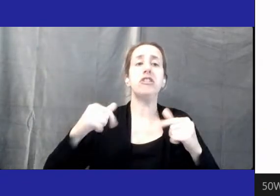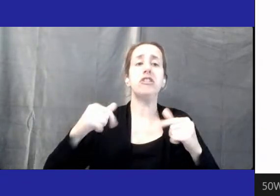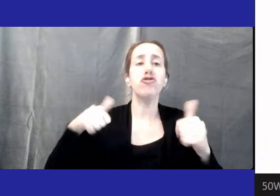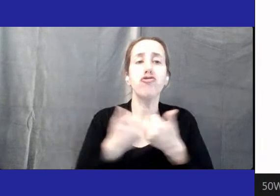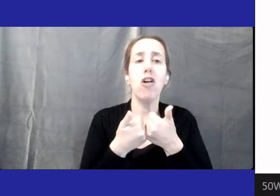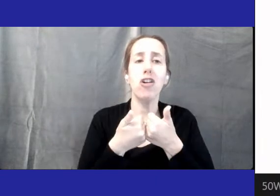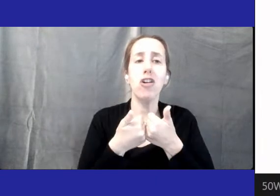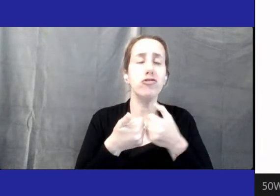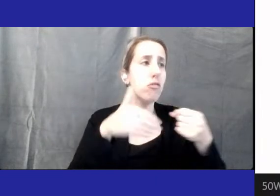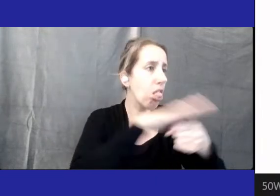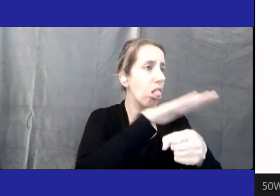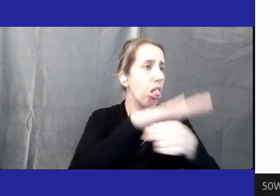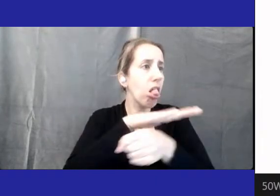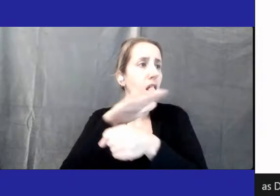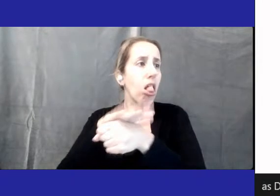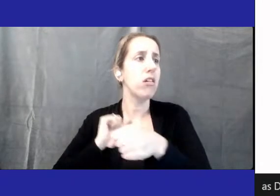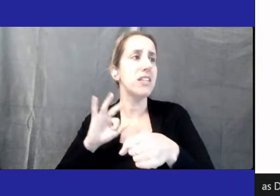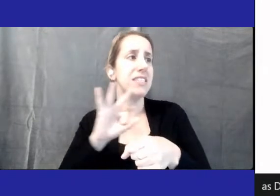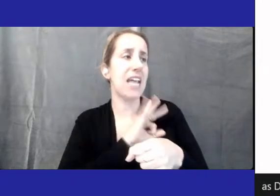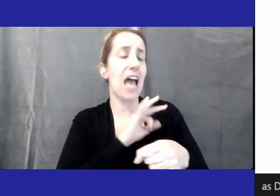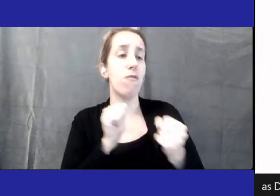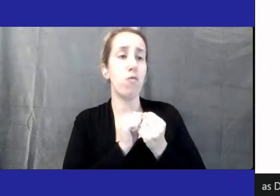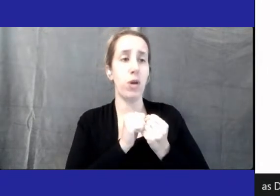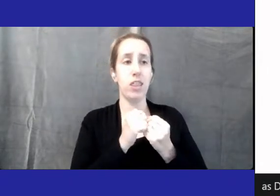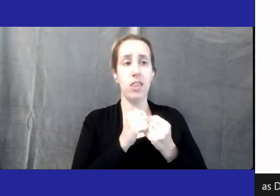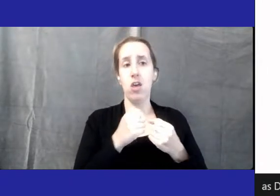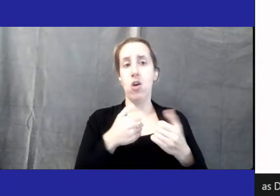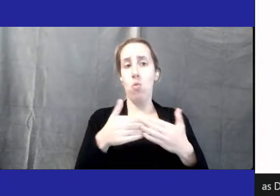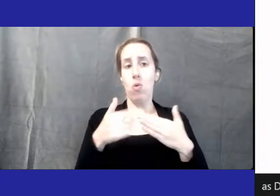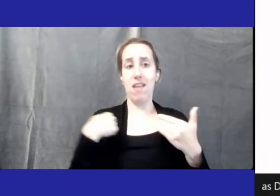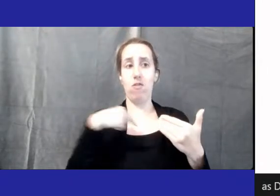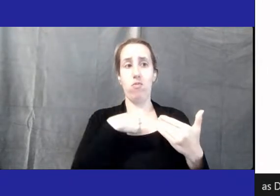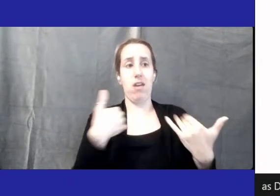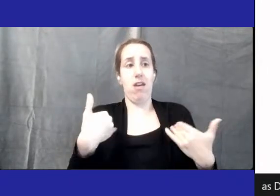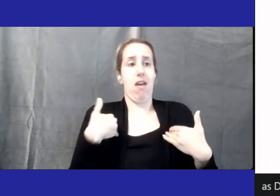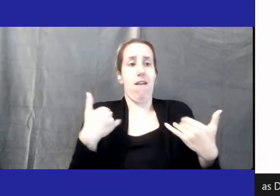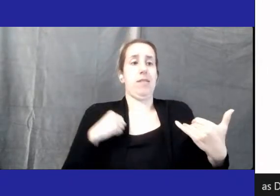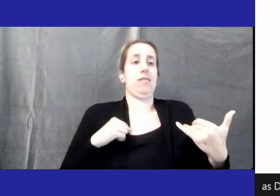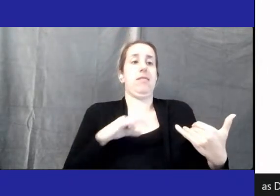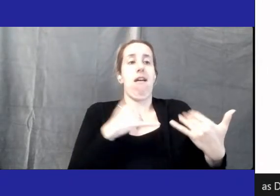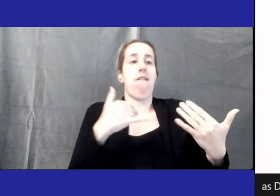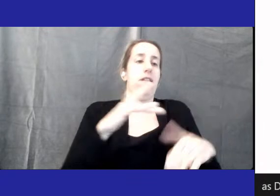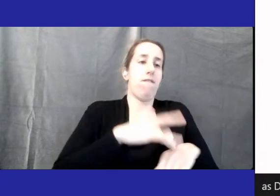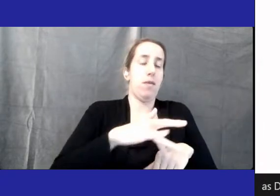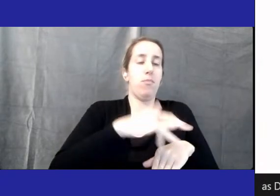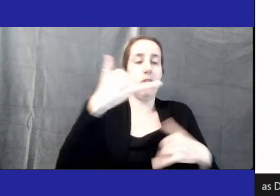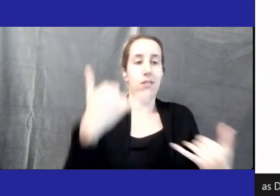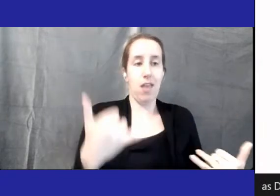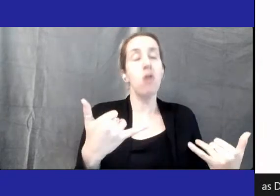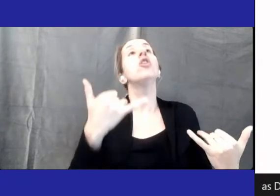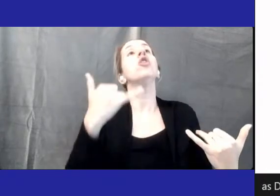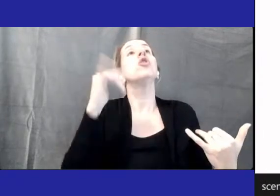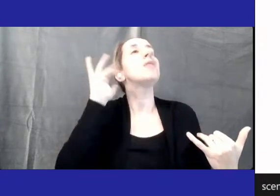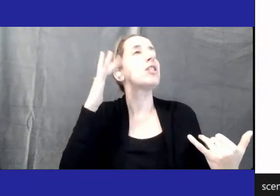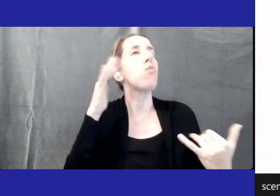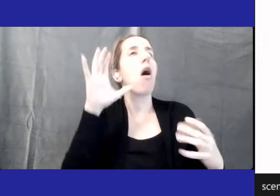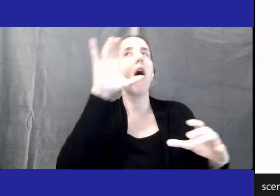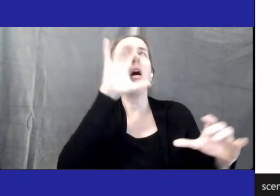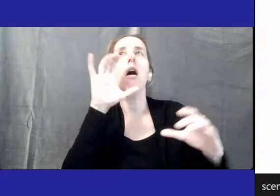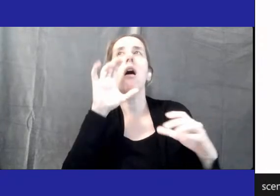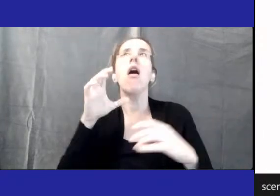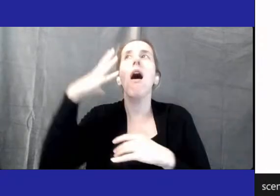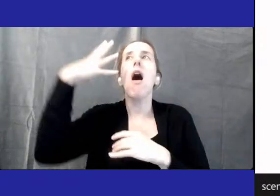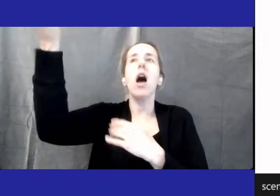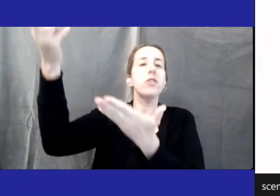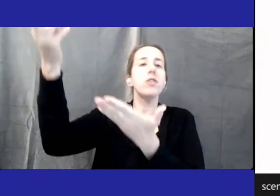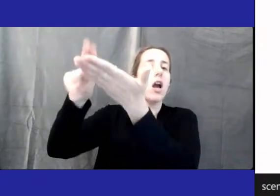with our internal resources. So that's why we're seeking this contract, and we don't currently have a contract to augment